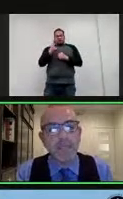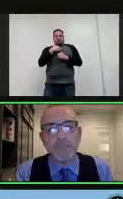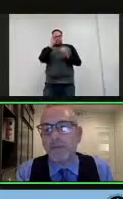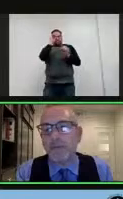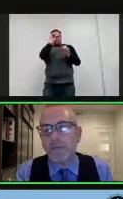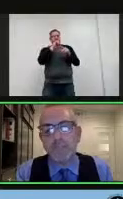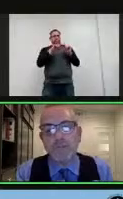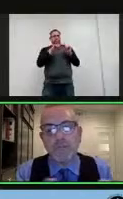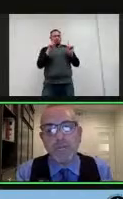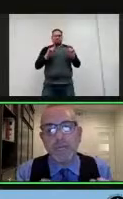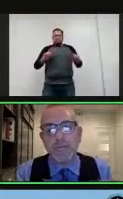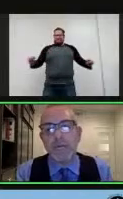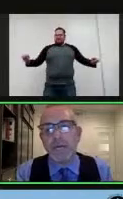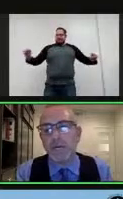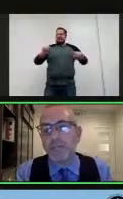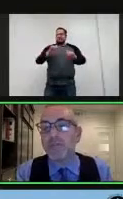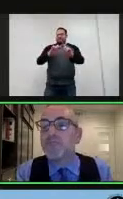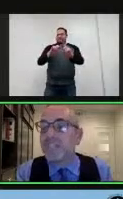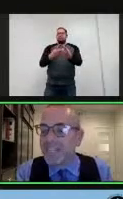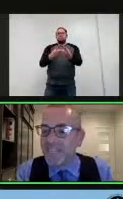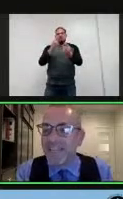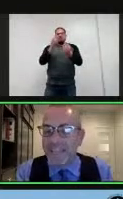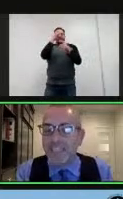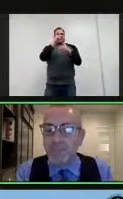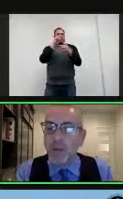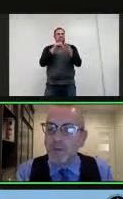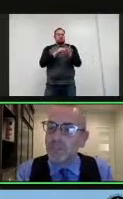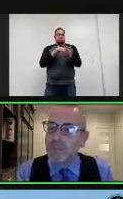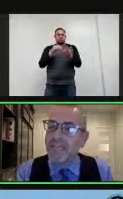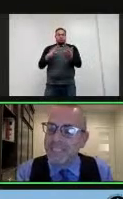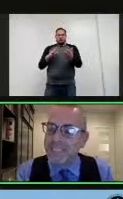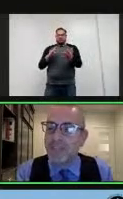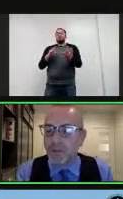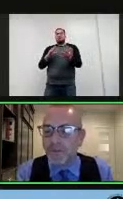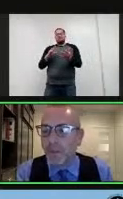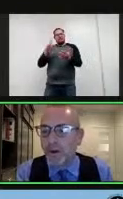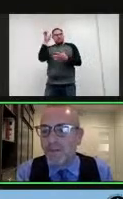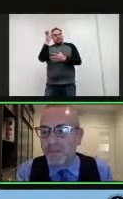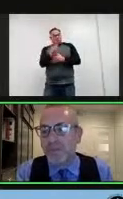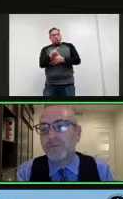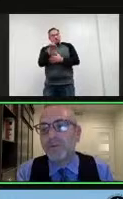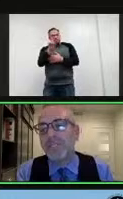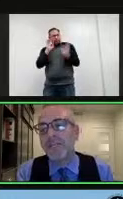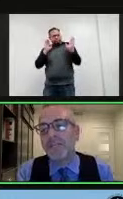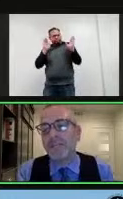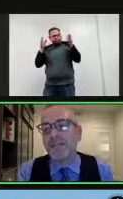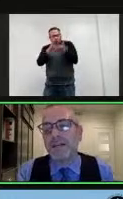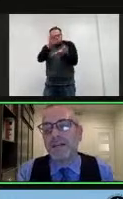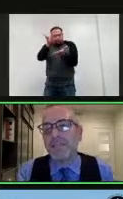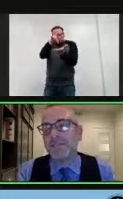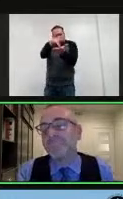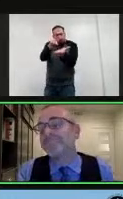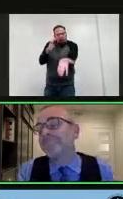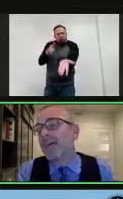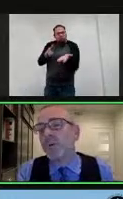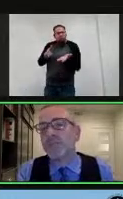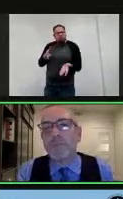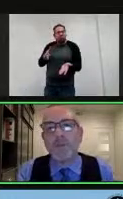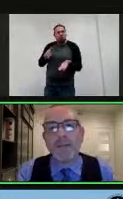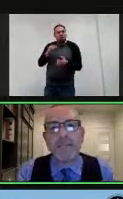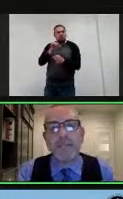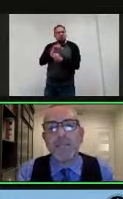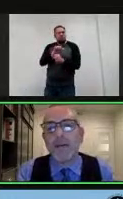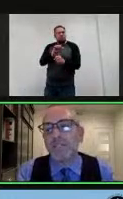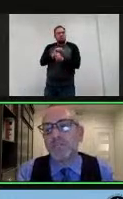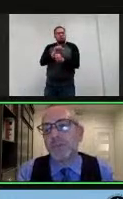think in the opinion of the district, that the student really is supposed to be at the center of the work of the schools. I suppose some